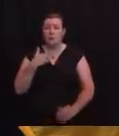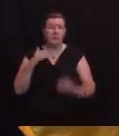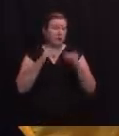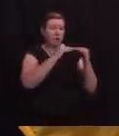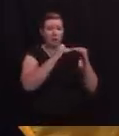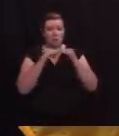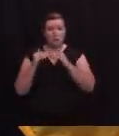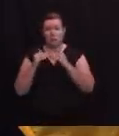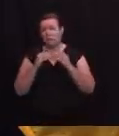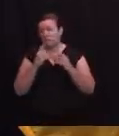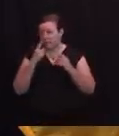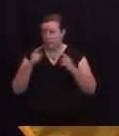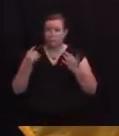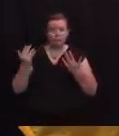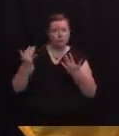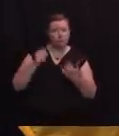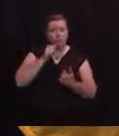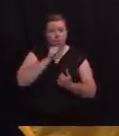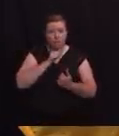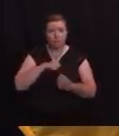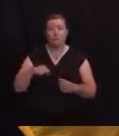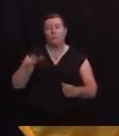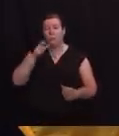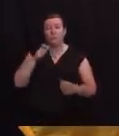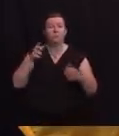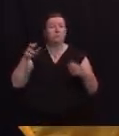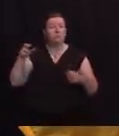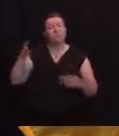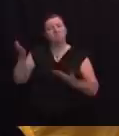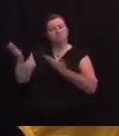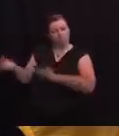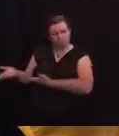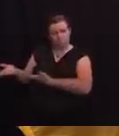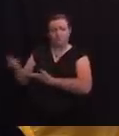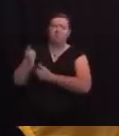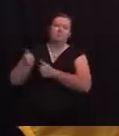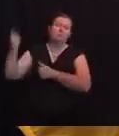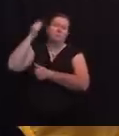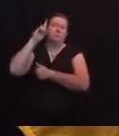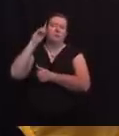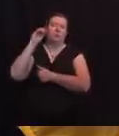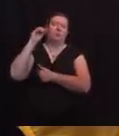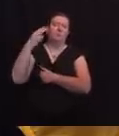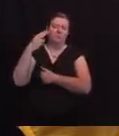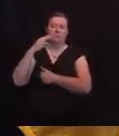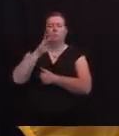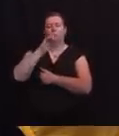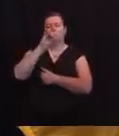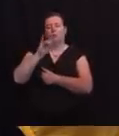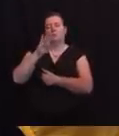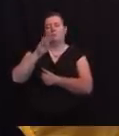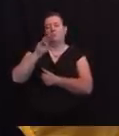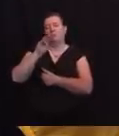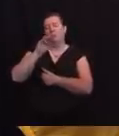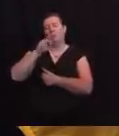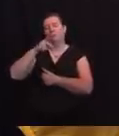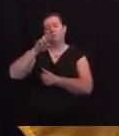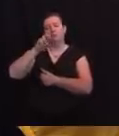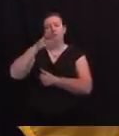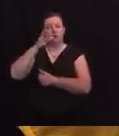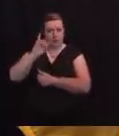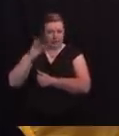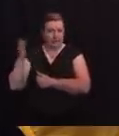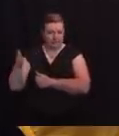with me is the woman who needs no introduction. To my right, the Commissioner of the Department of Health, Judy Persichilli. To her right, the Department of Health's